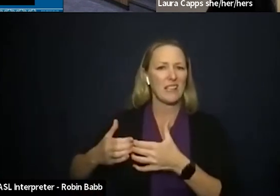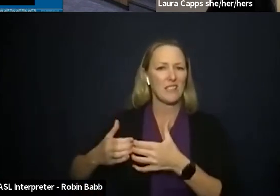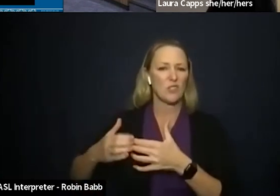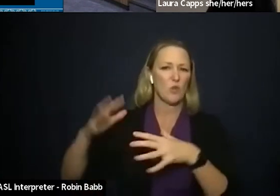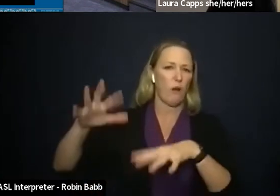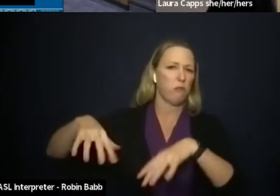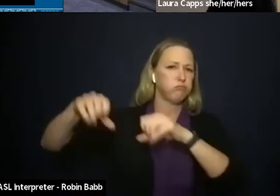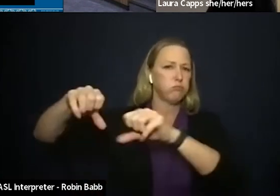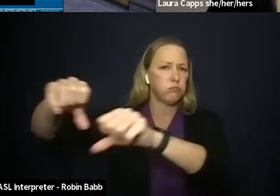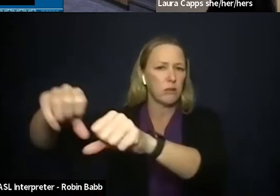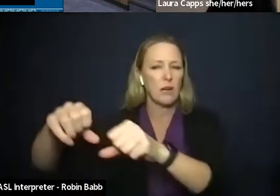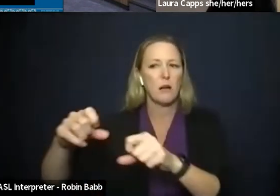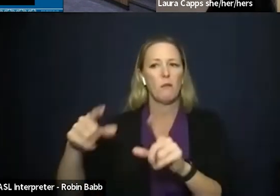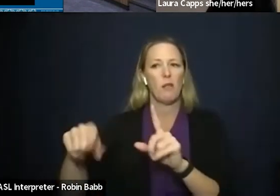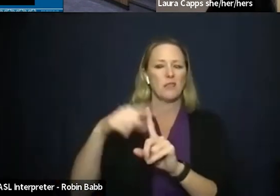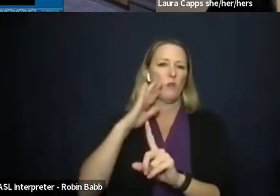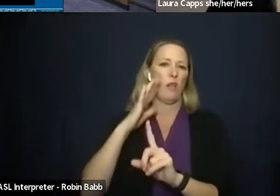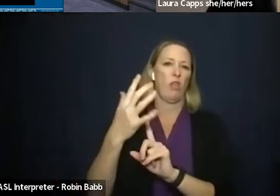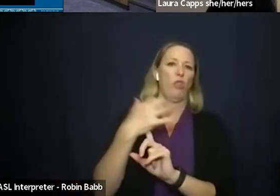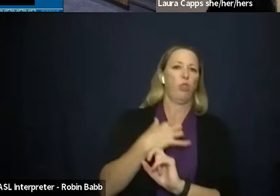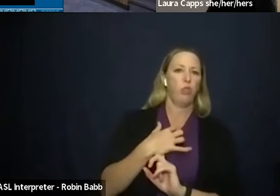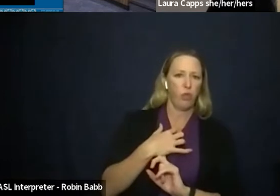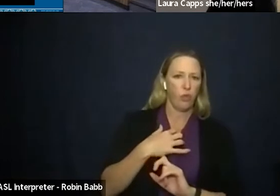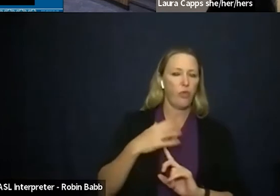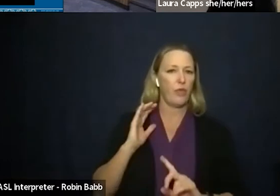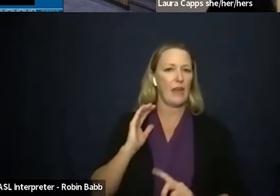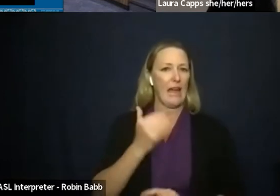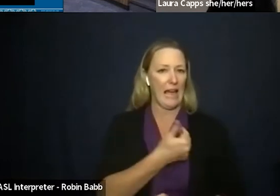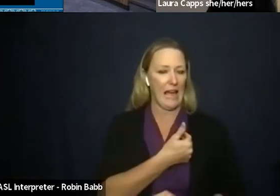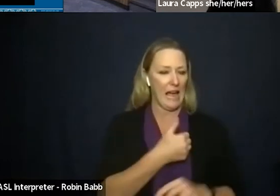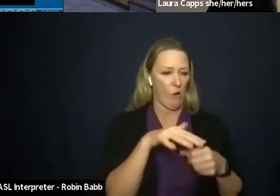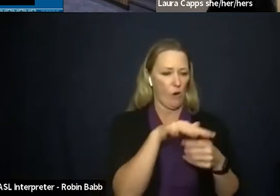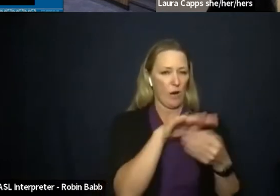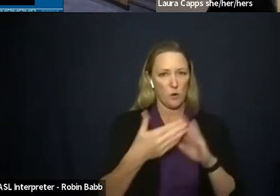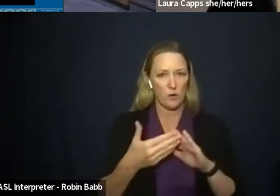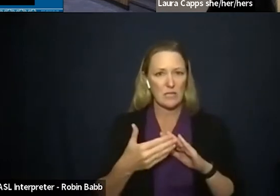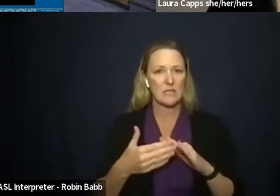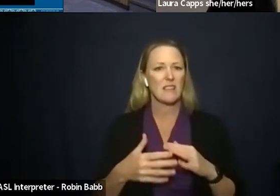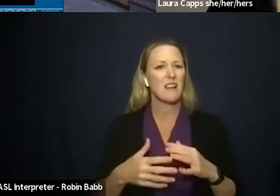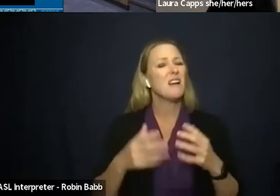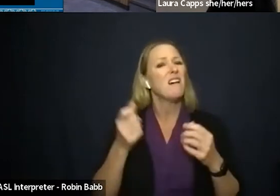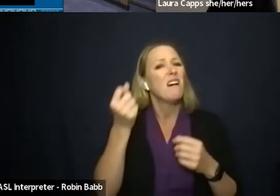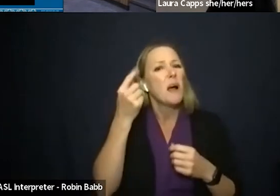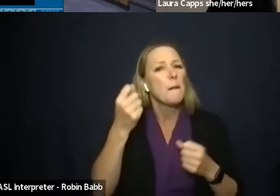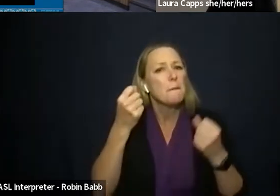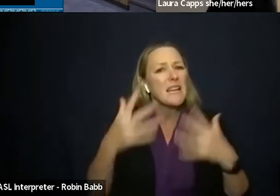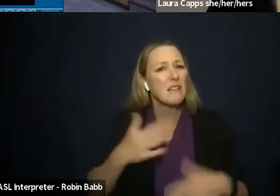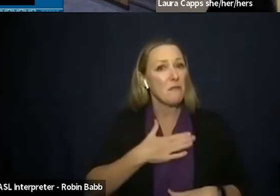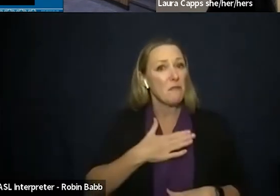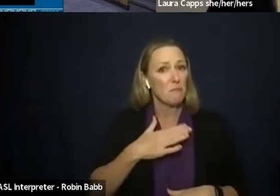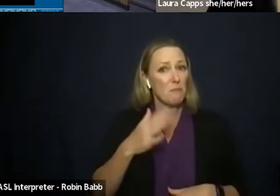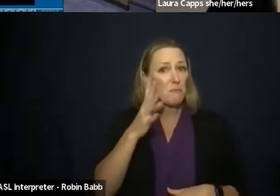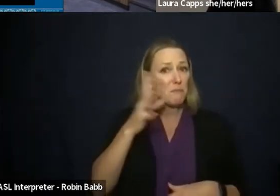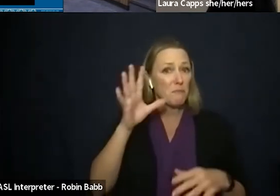communities of colors which would happen because a good amount of our parents like mine cannot vote and splitting up these communities will decrease the chances of